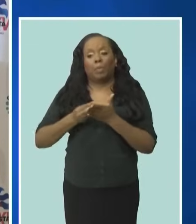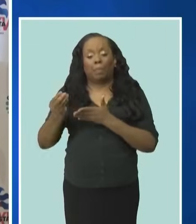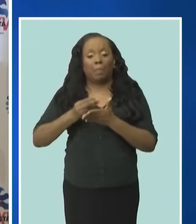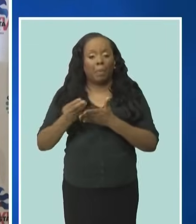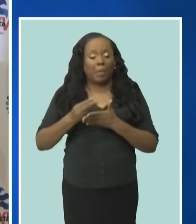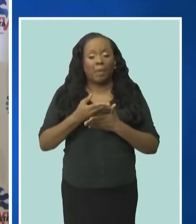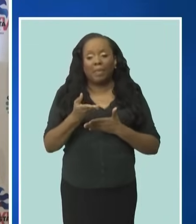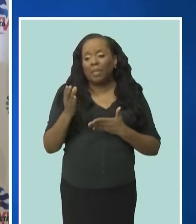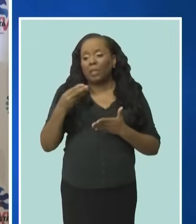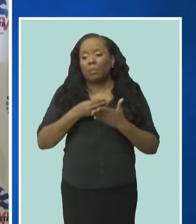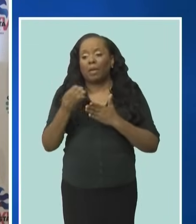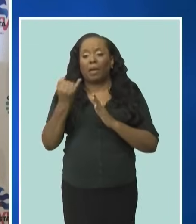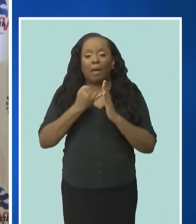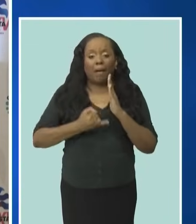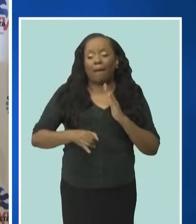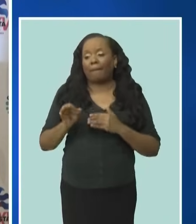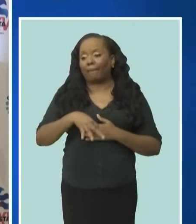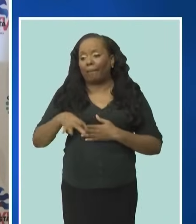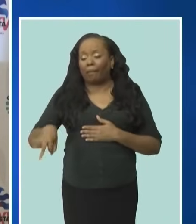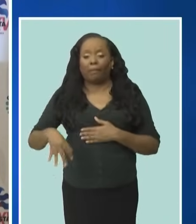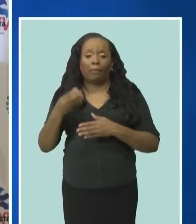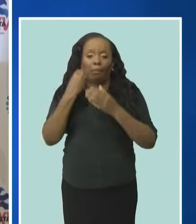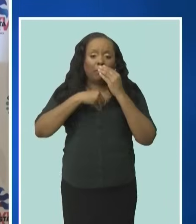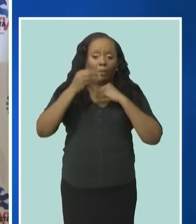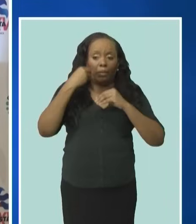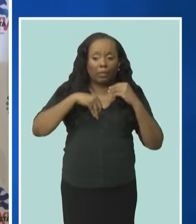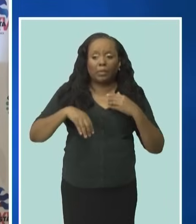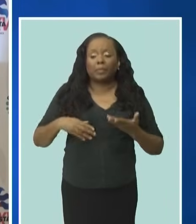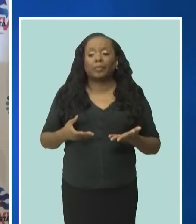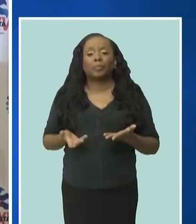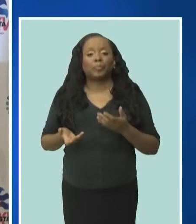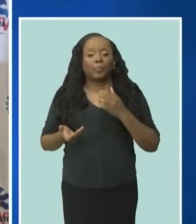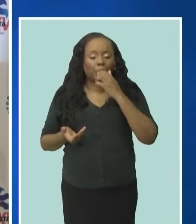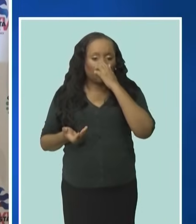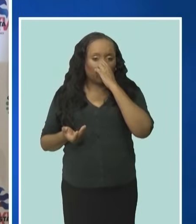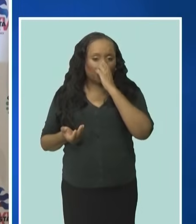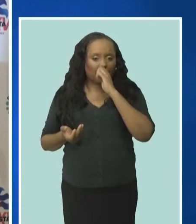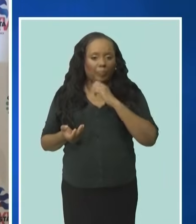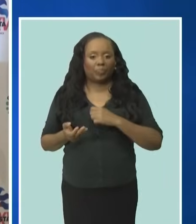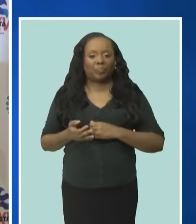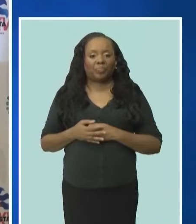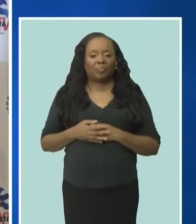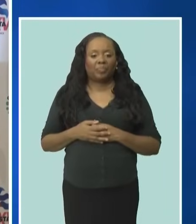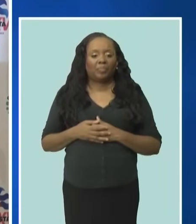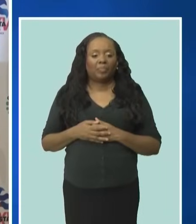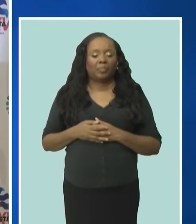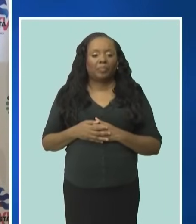trinkets, art, craft, fashion, and food. And so we have